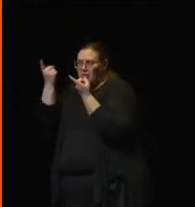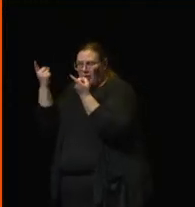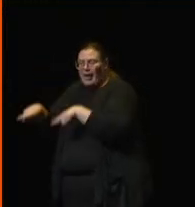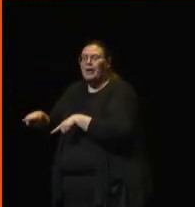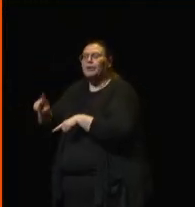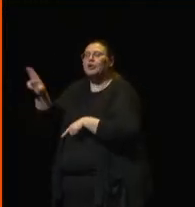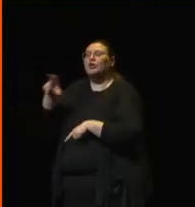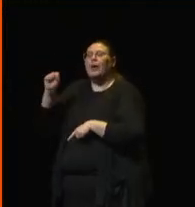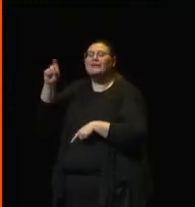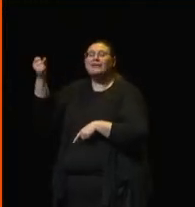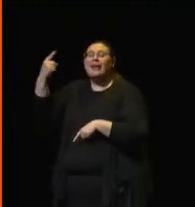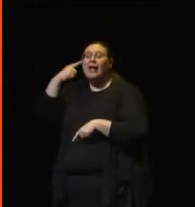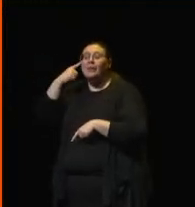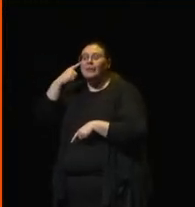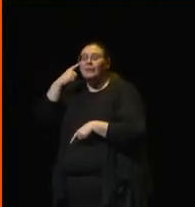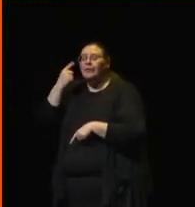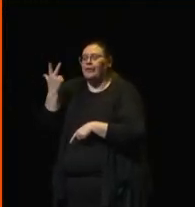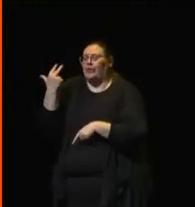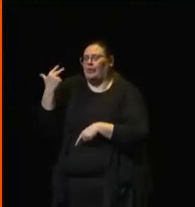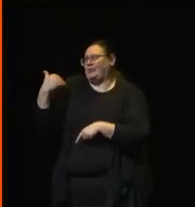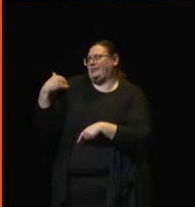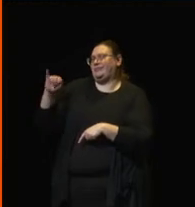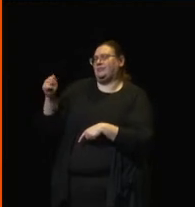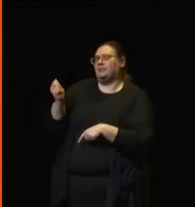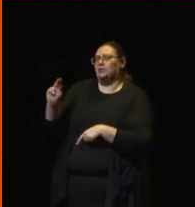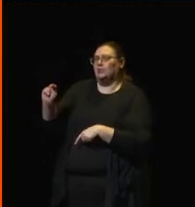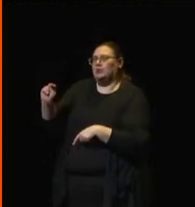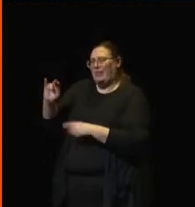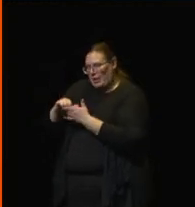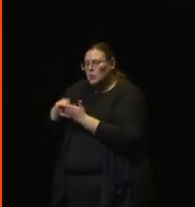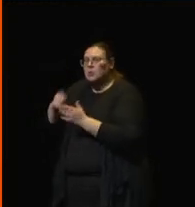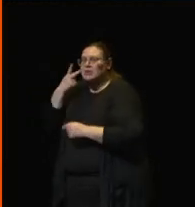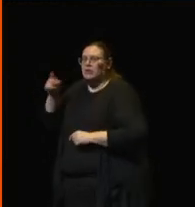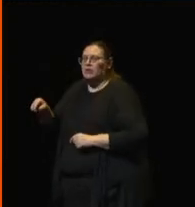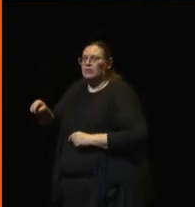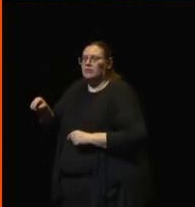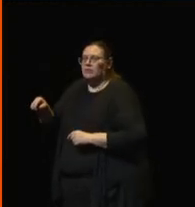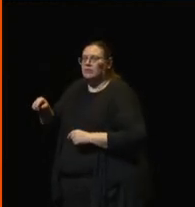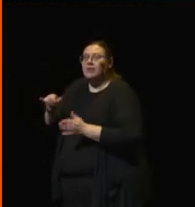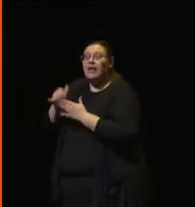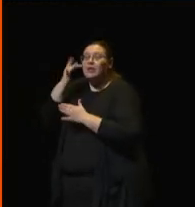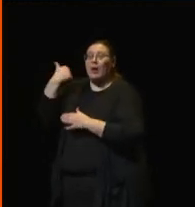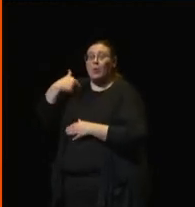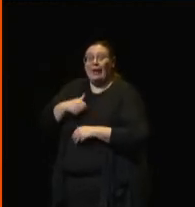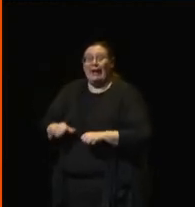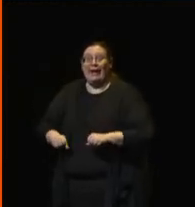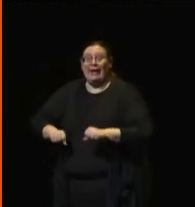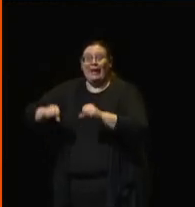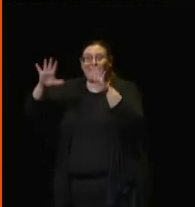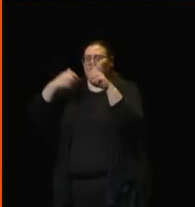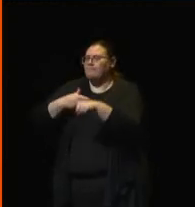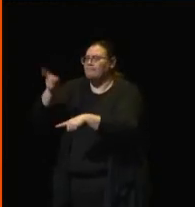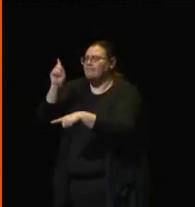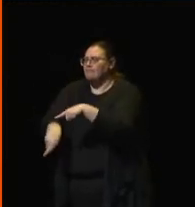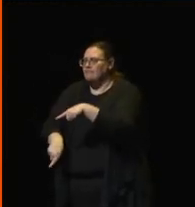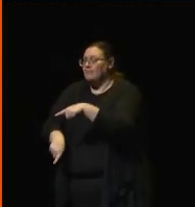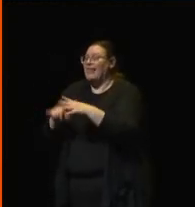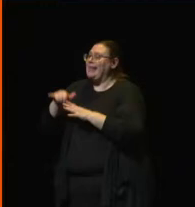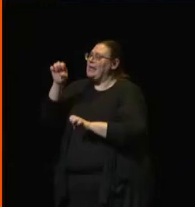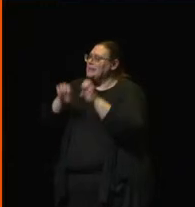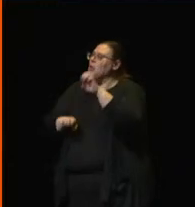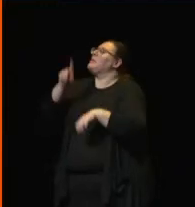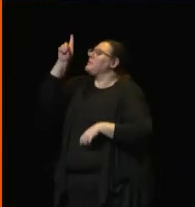Capitol 3 Januaries ago. And that's why we can't give up on making this experiment work.